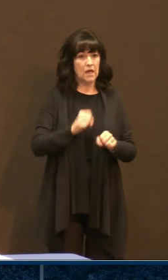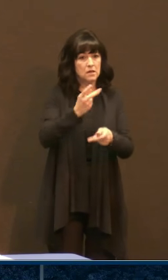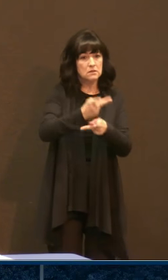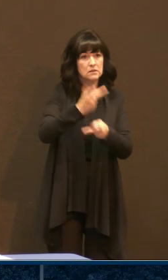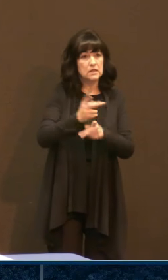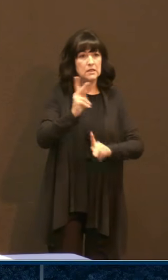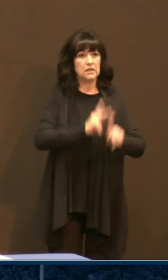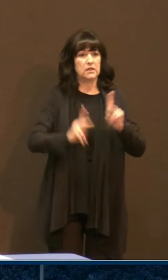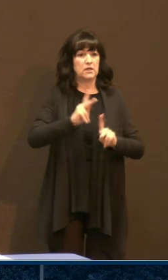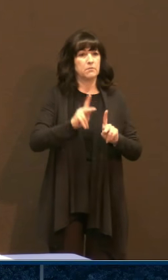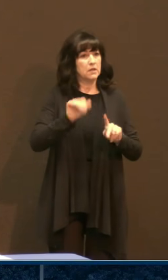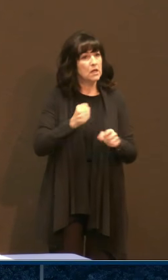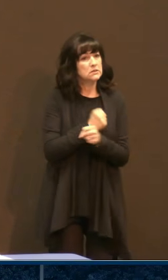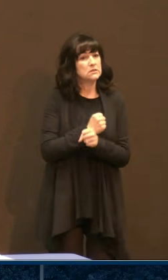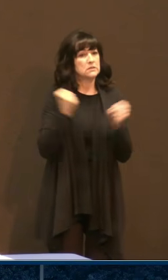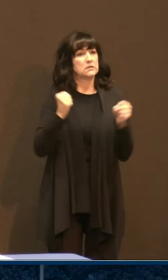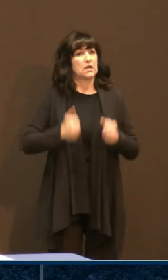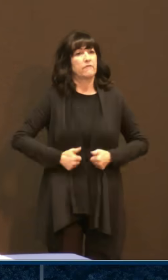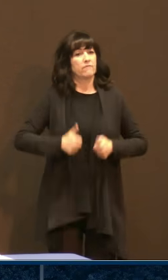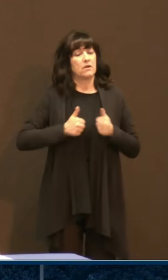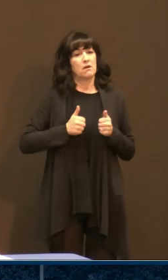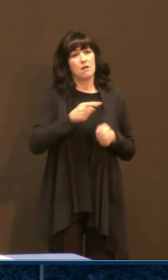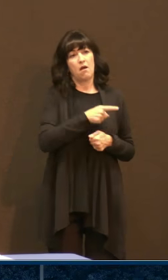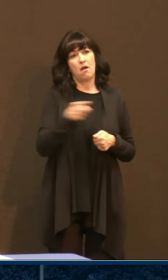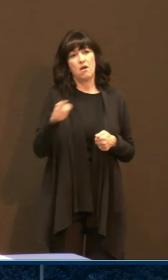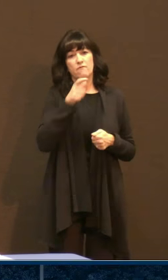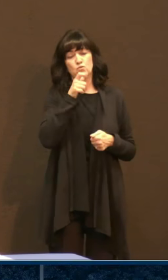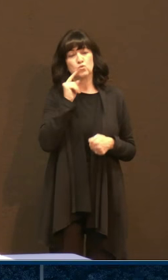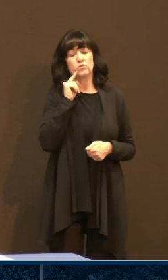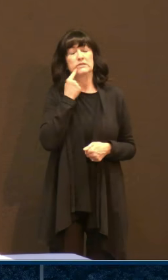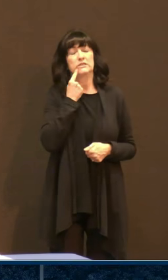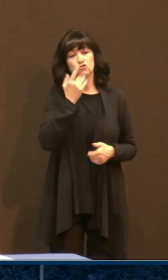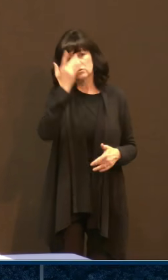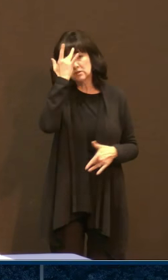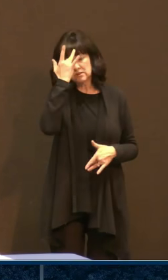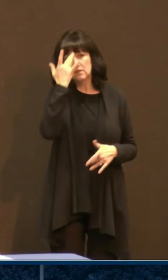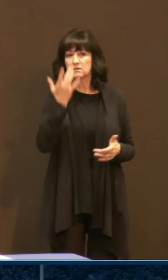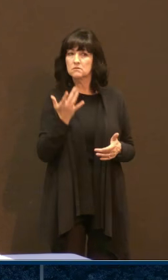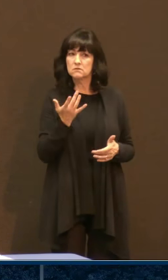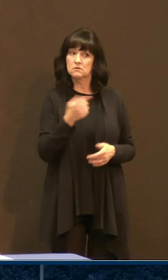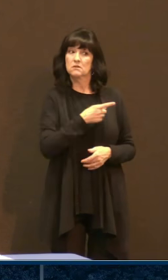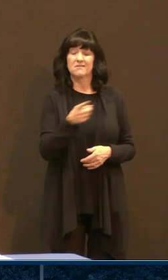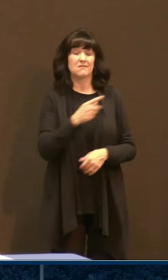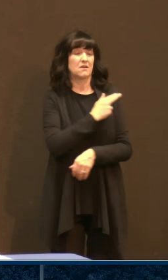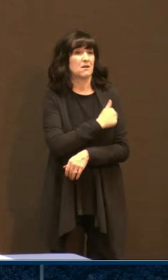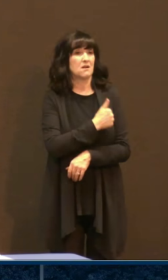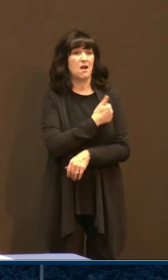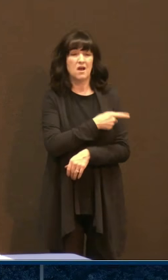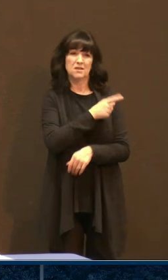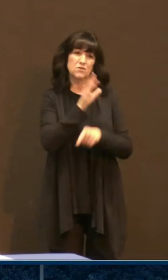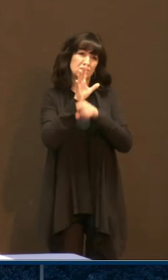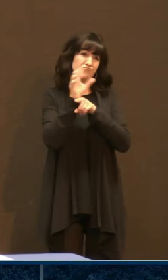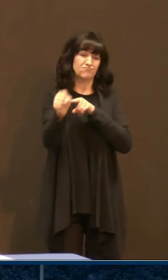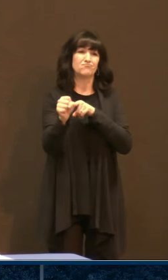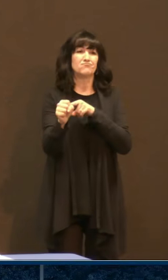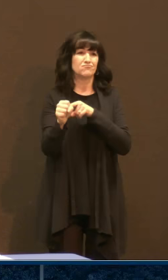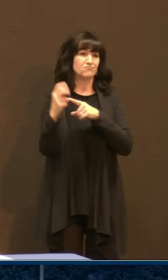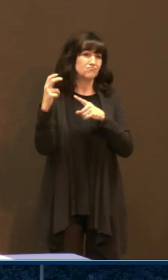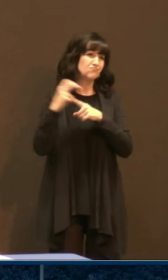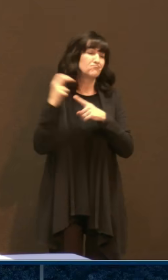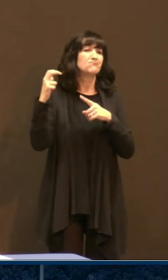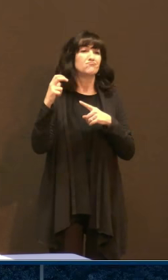provide critical life-saving services in the hospitals. And our hospitals have been doing a really tremendous job